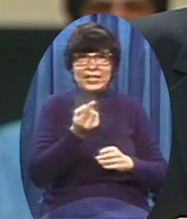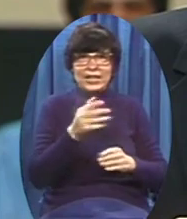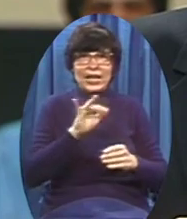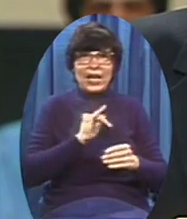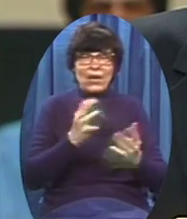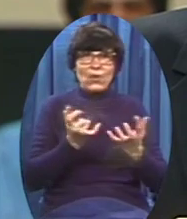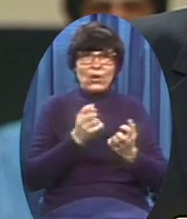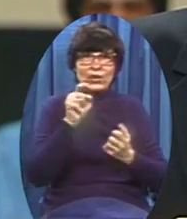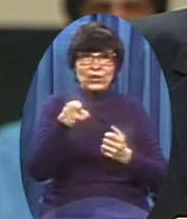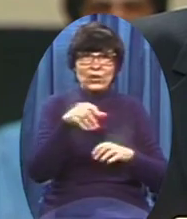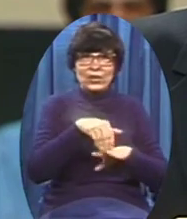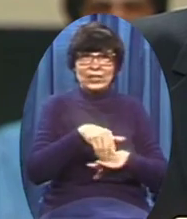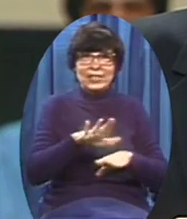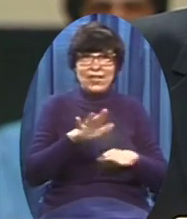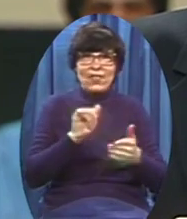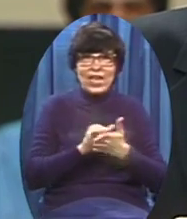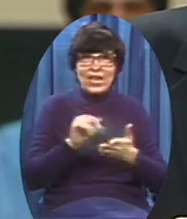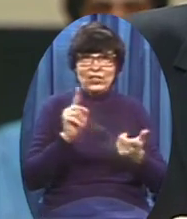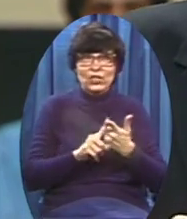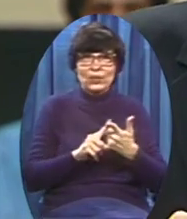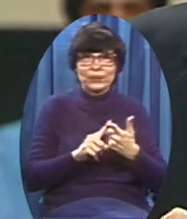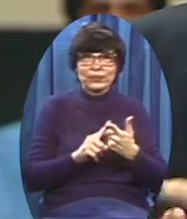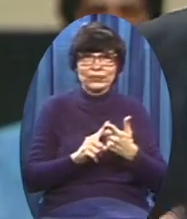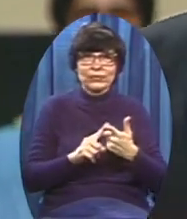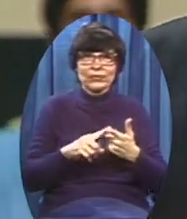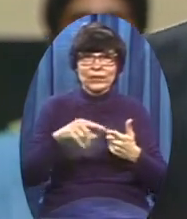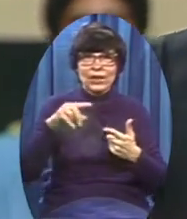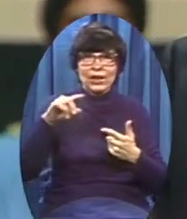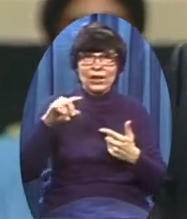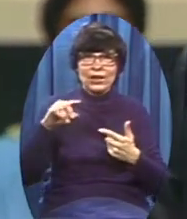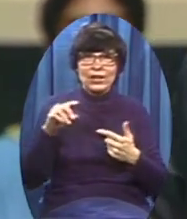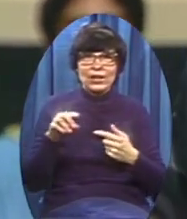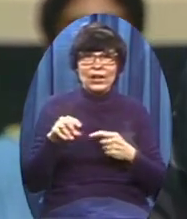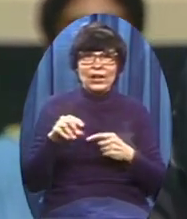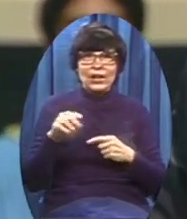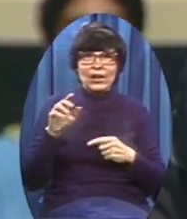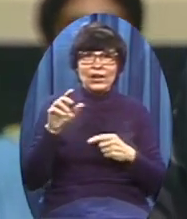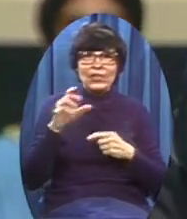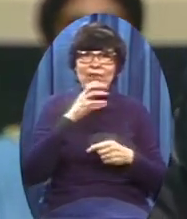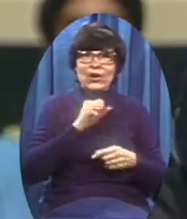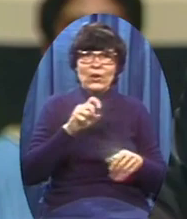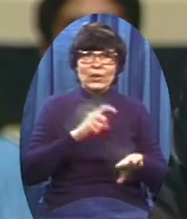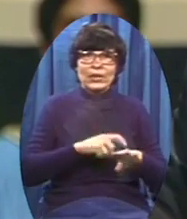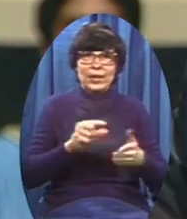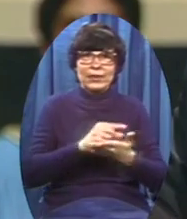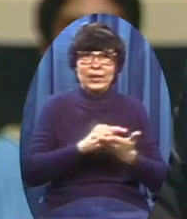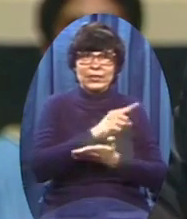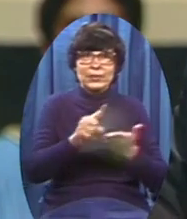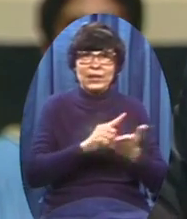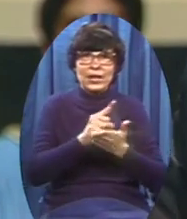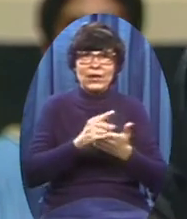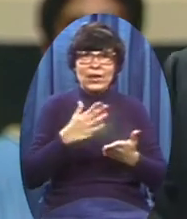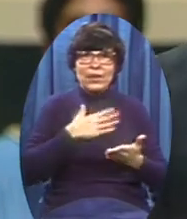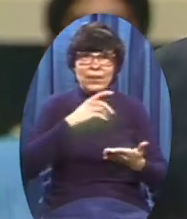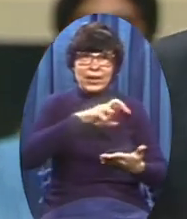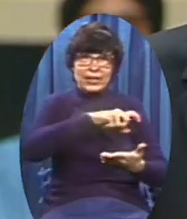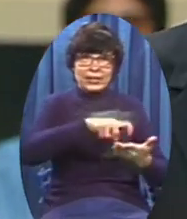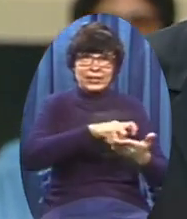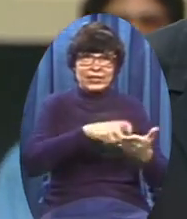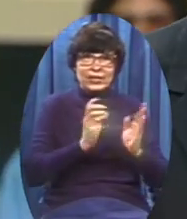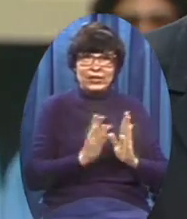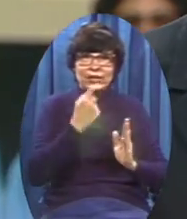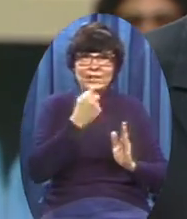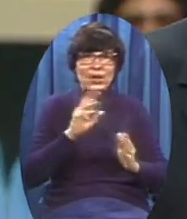in this drive, recent drive that you had. And my secretary said, we can't afford to give that much money. I said, yes, we